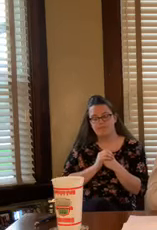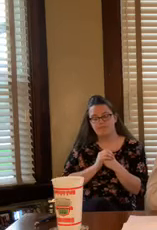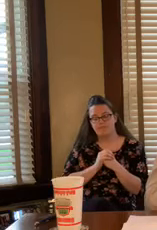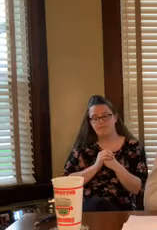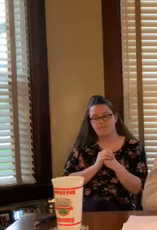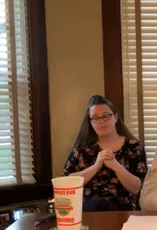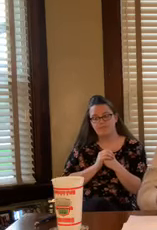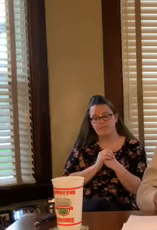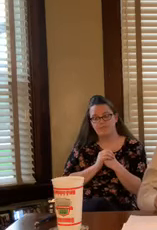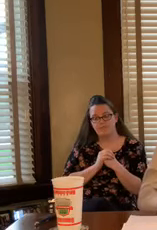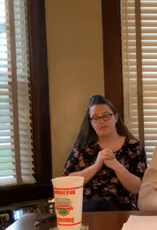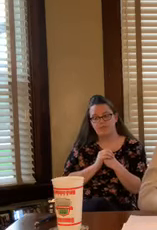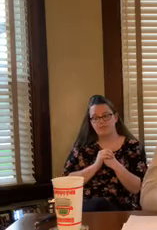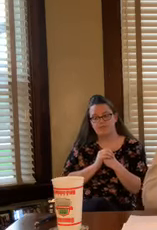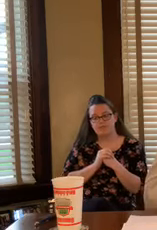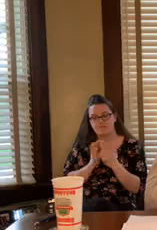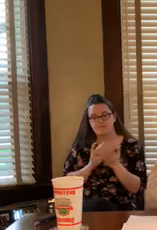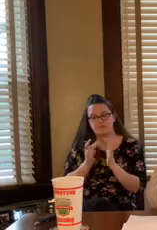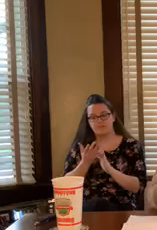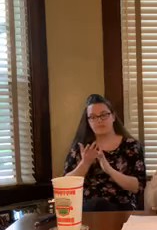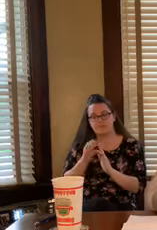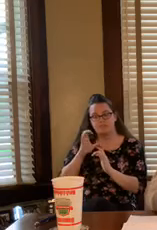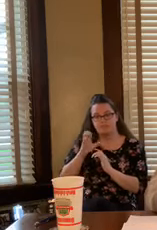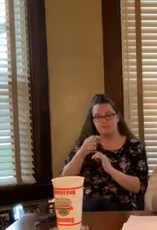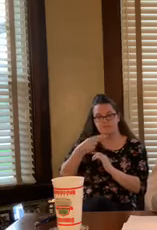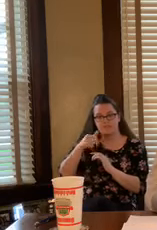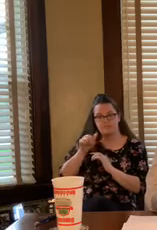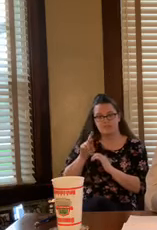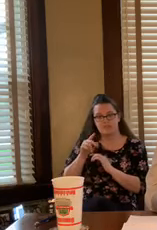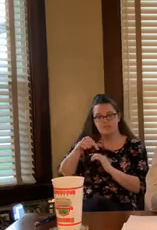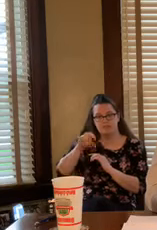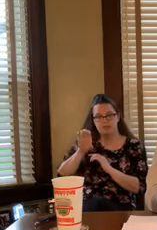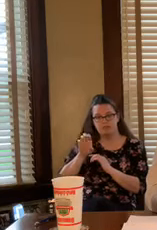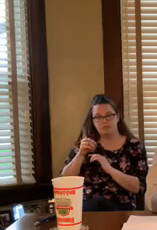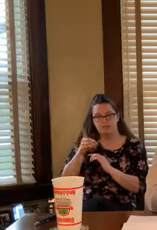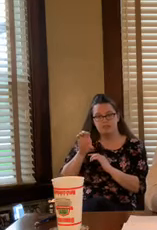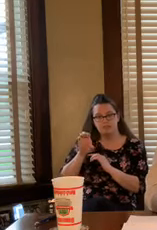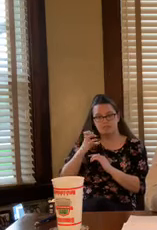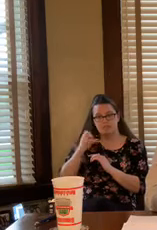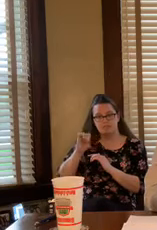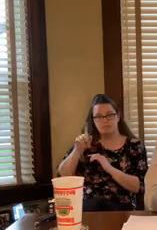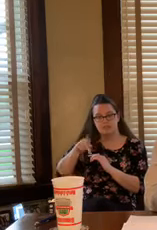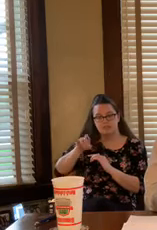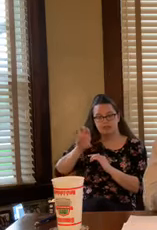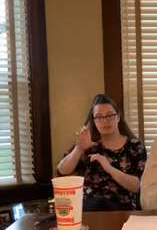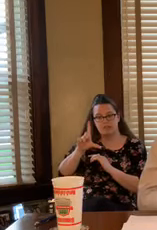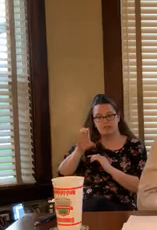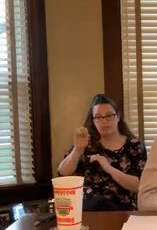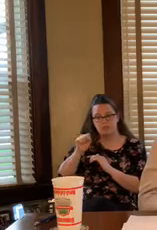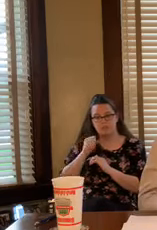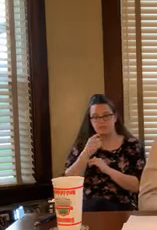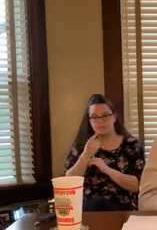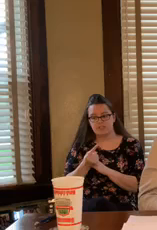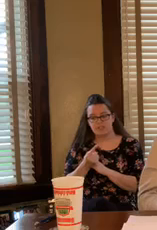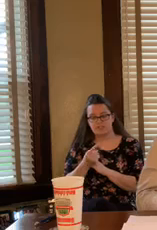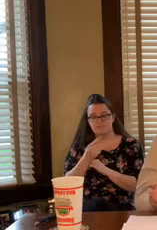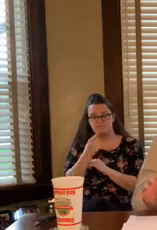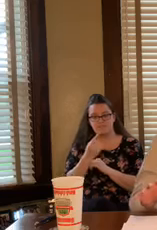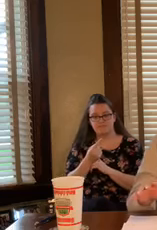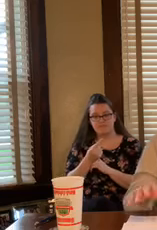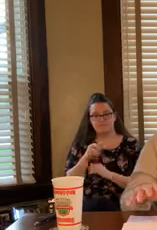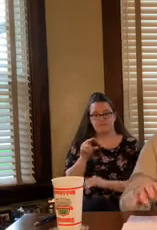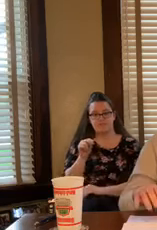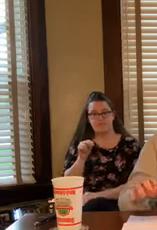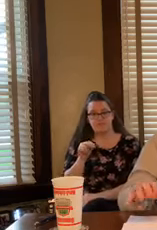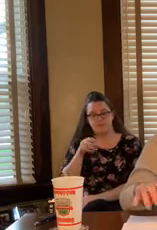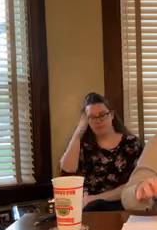"his disciples, that they should tell no man that he was Jesus the Christ." There's